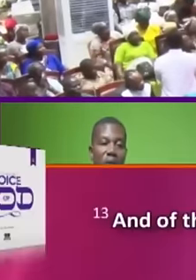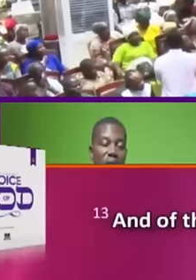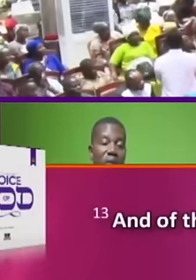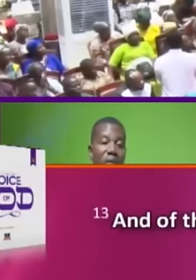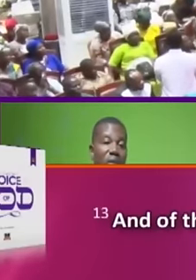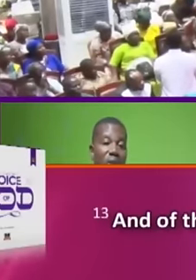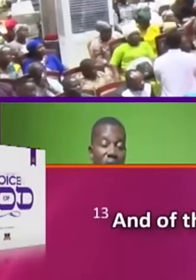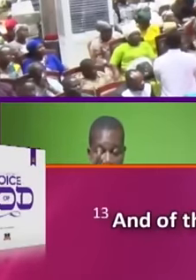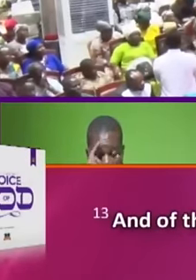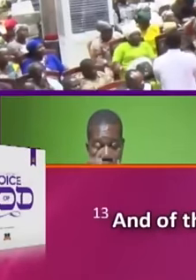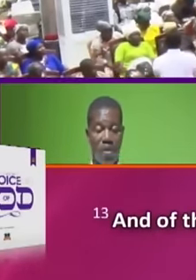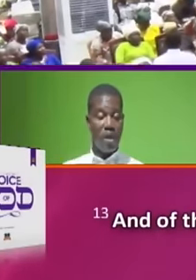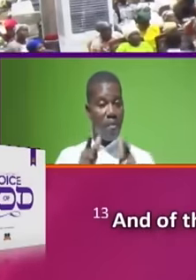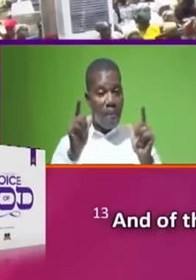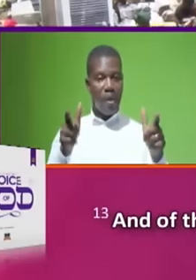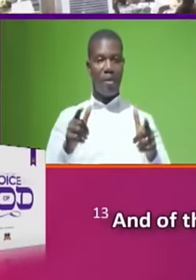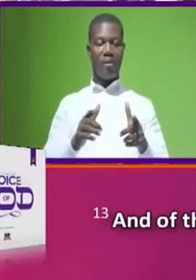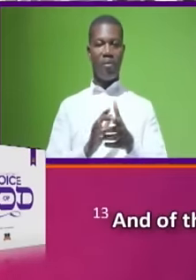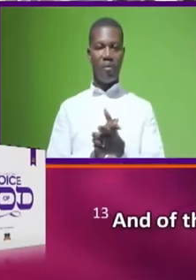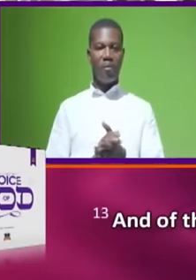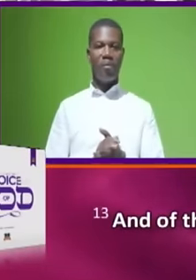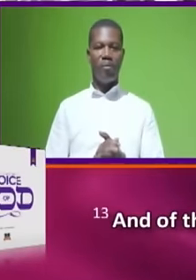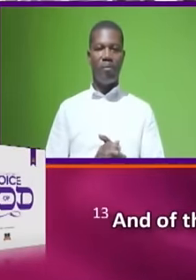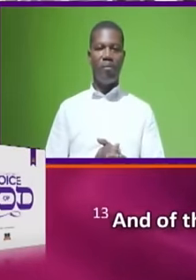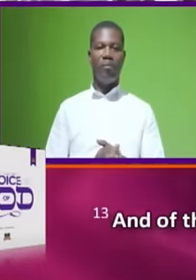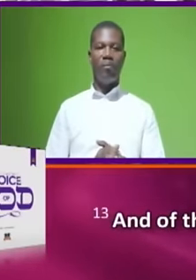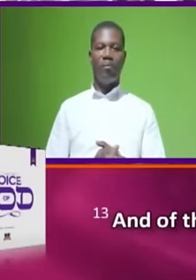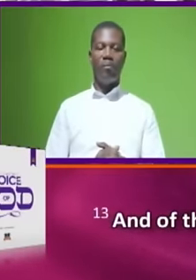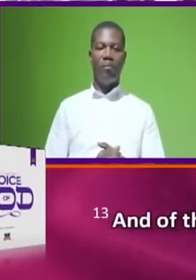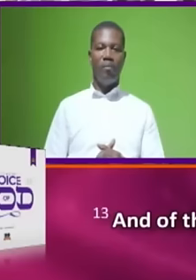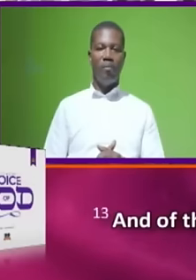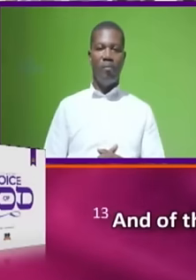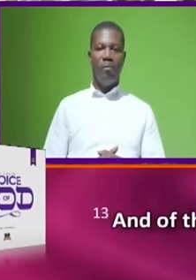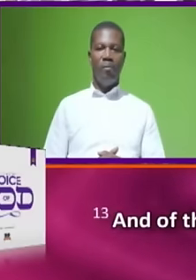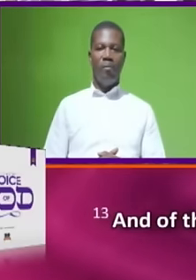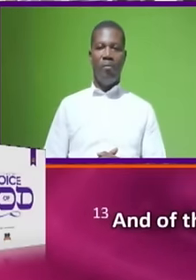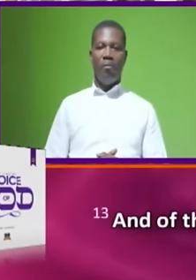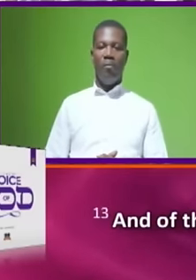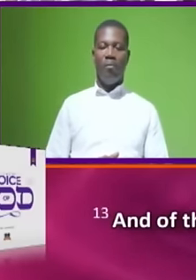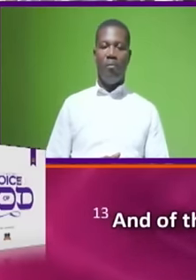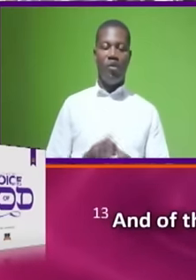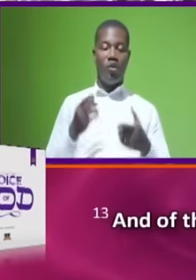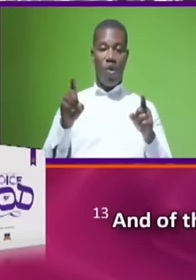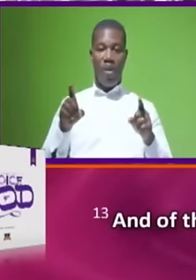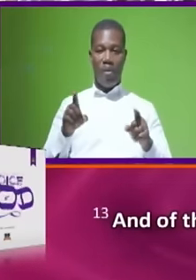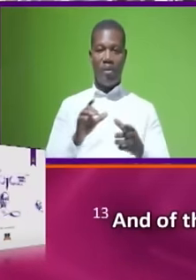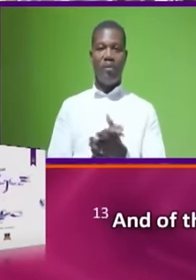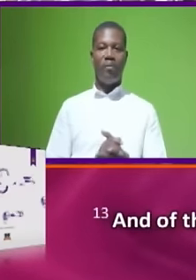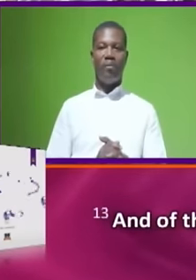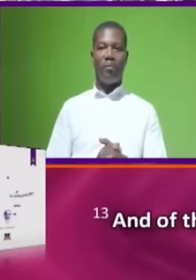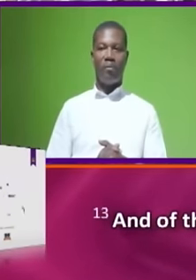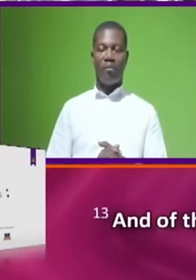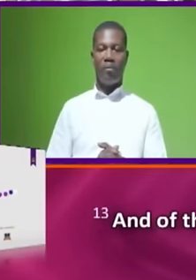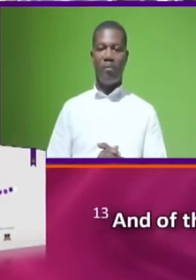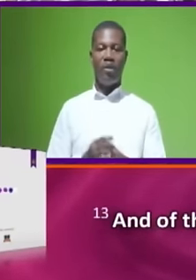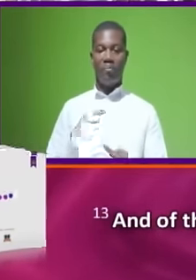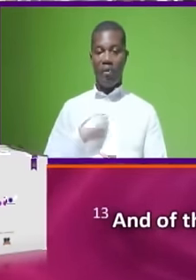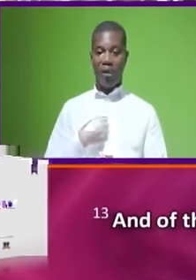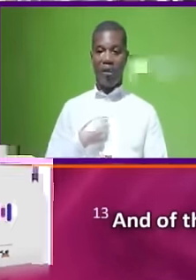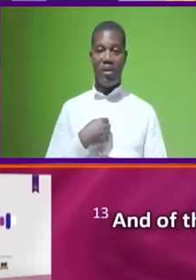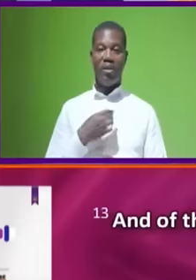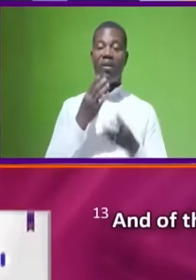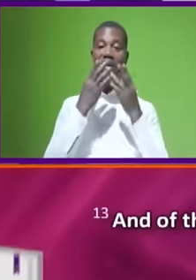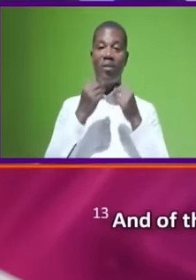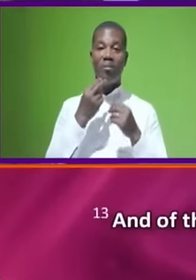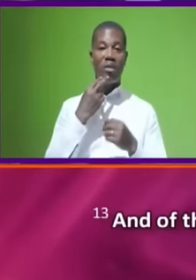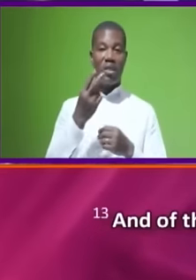Kessie. Nan so on my new other boo on Kessie. Yes. Me Adam, what did I